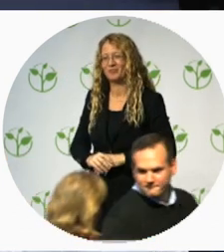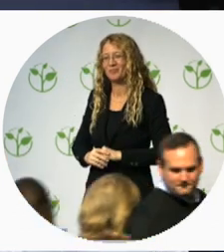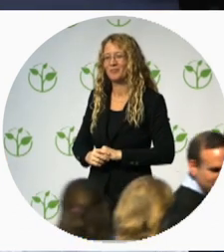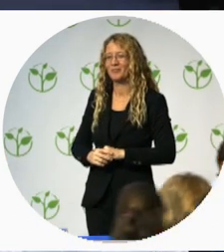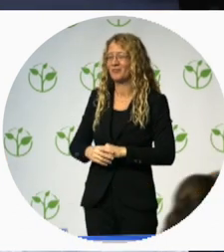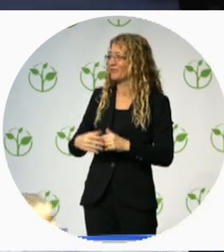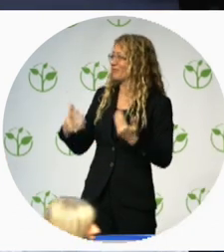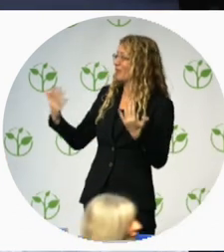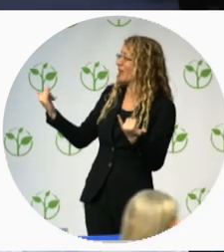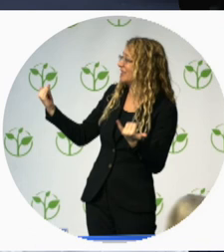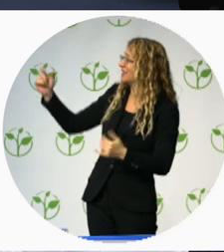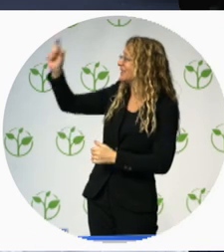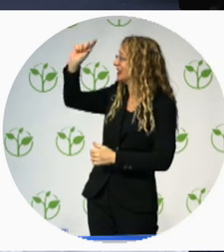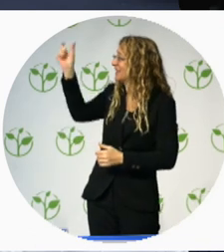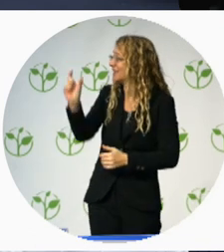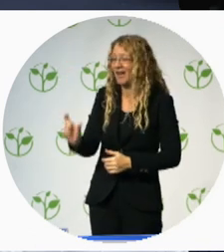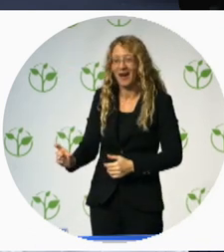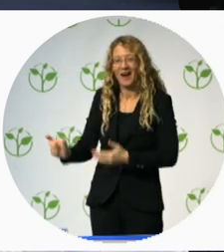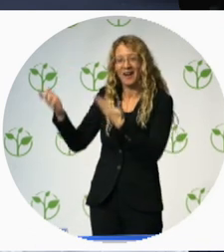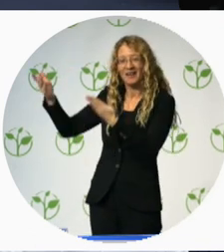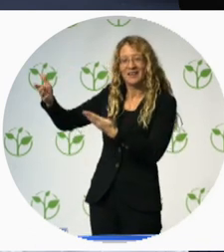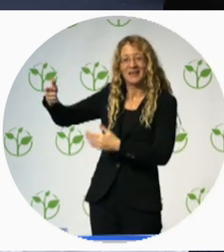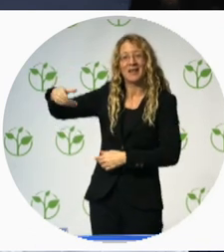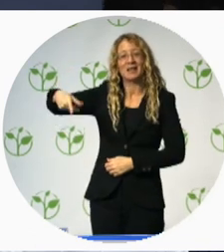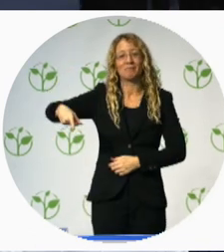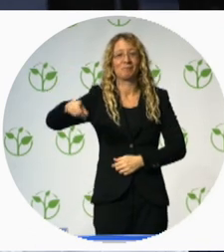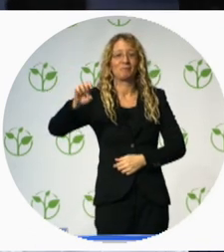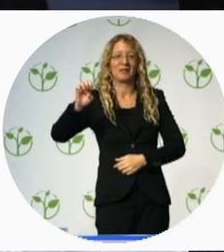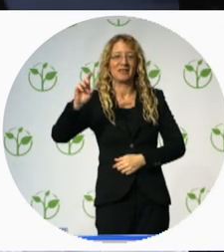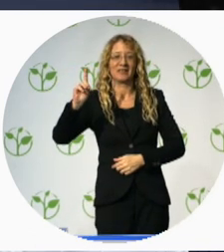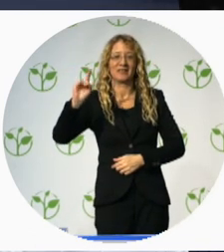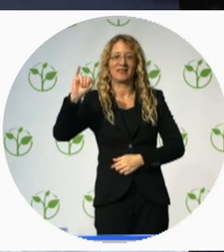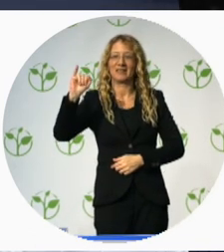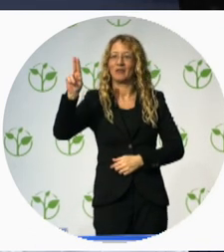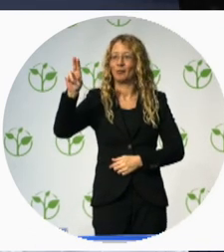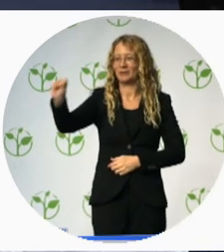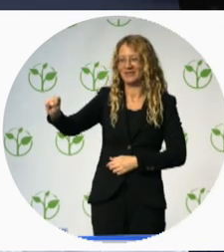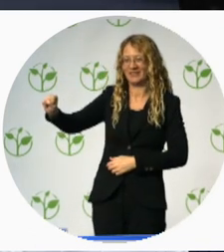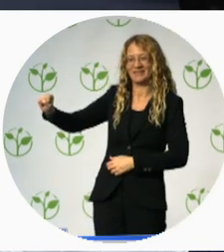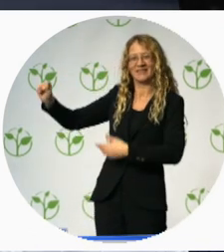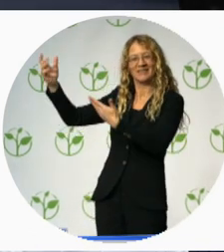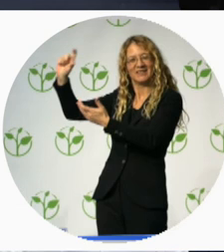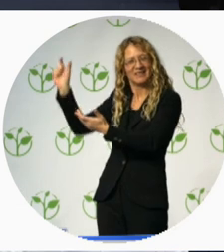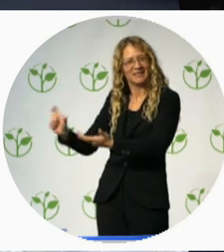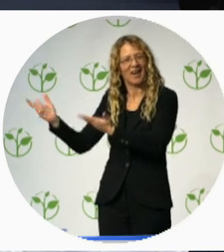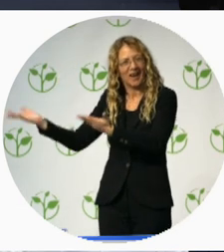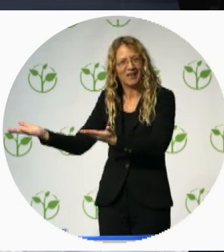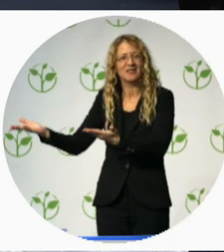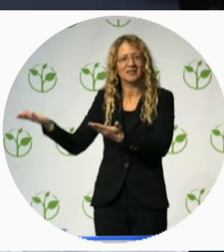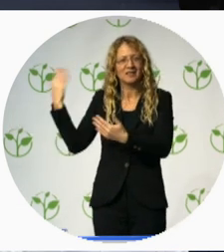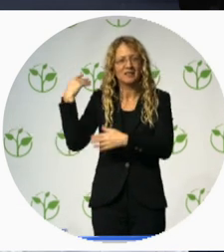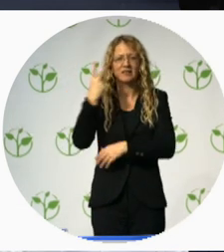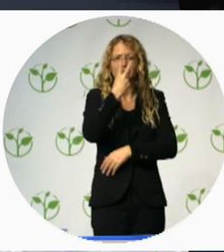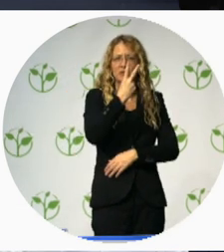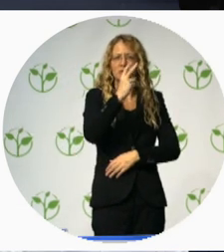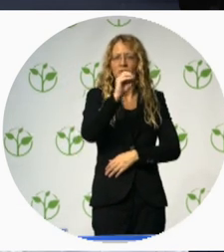Congratulations to Padius from Italy. Padius is an Italian social enterprise founded in 2013 as a